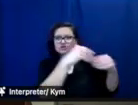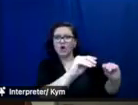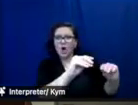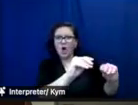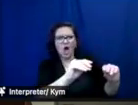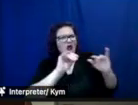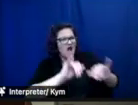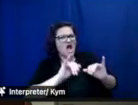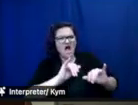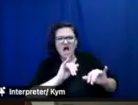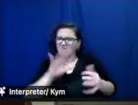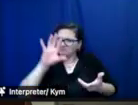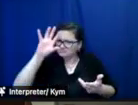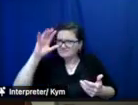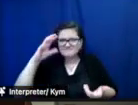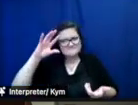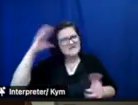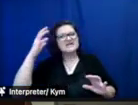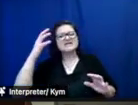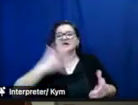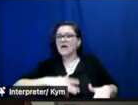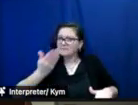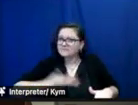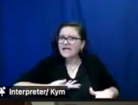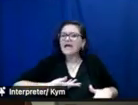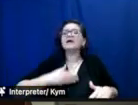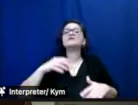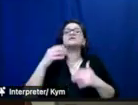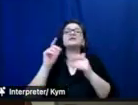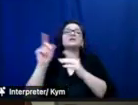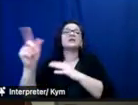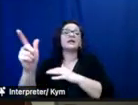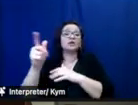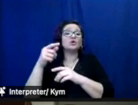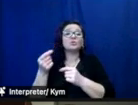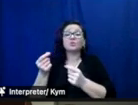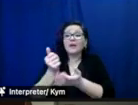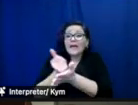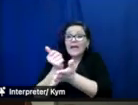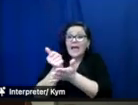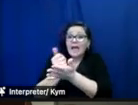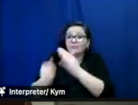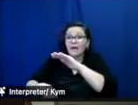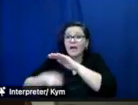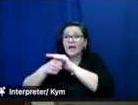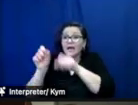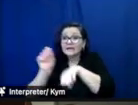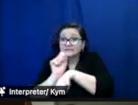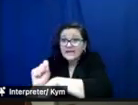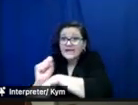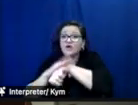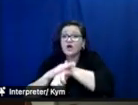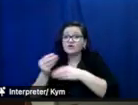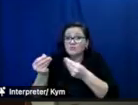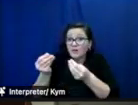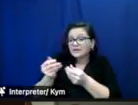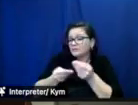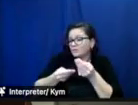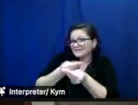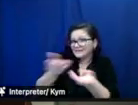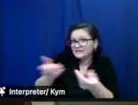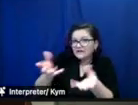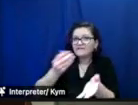very young. He'd bring food. His family would also hide slaves on their property, and he would bring food to them. And then he became very